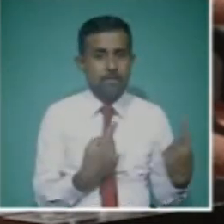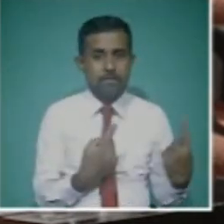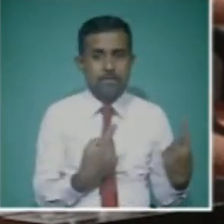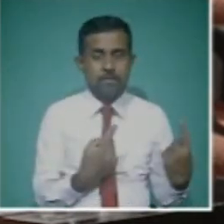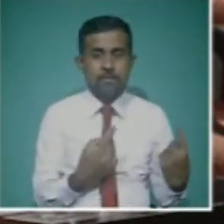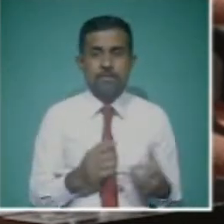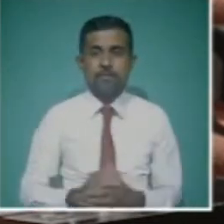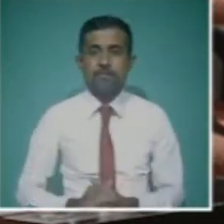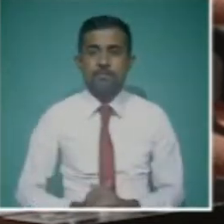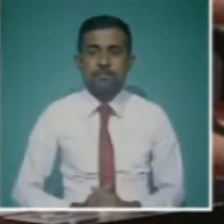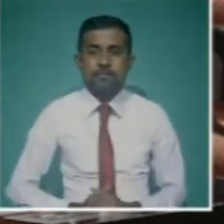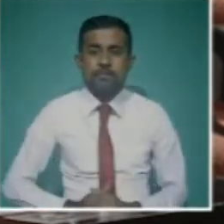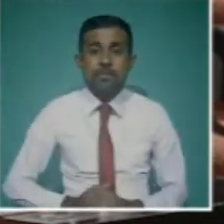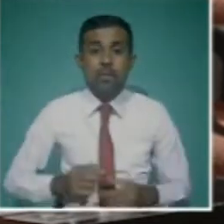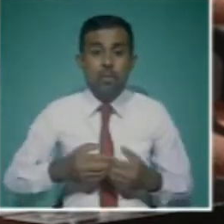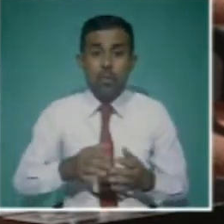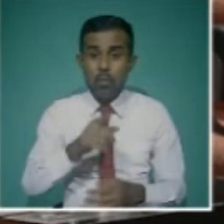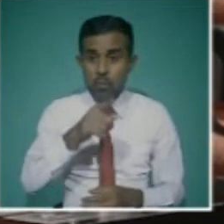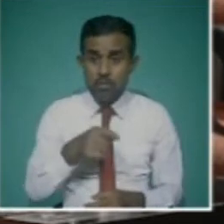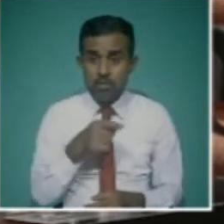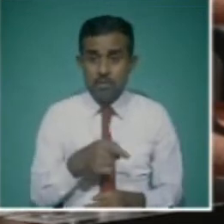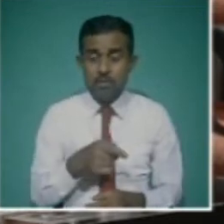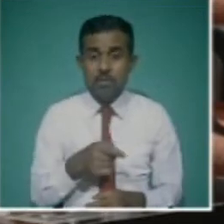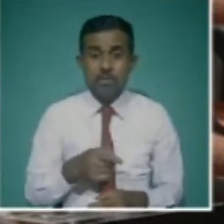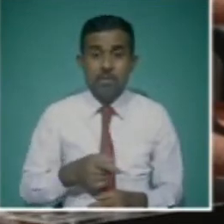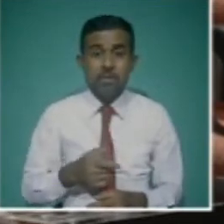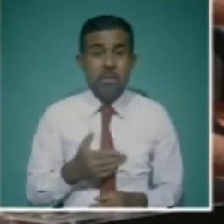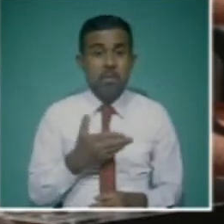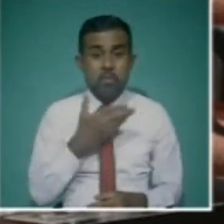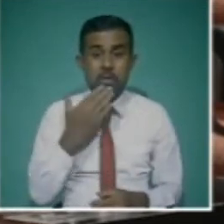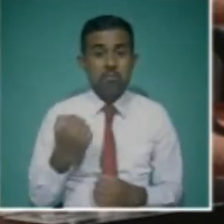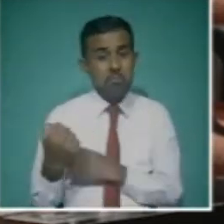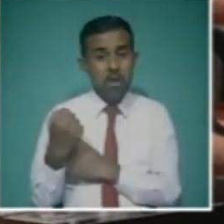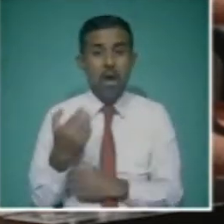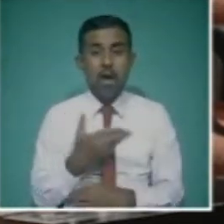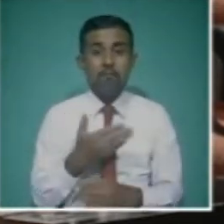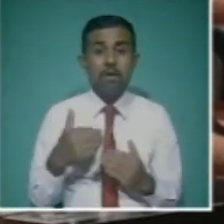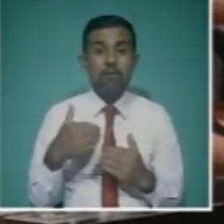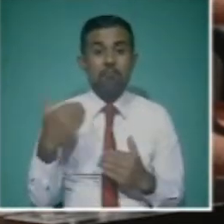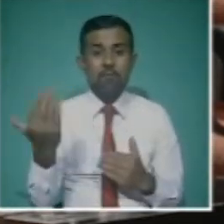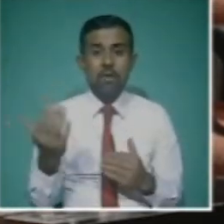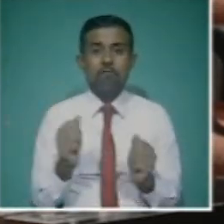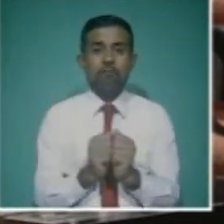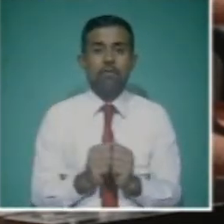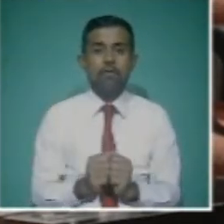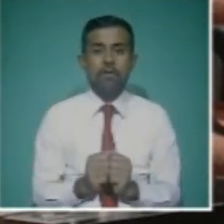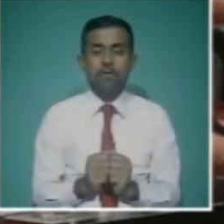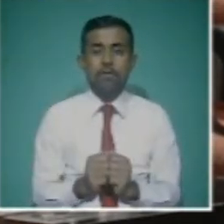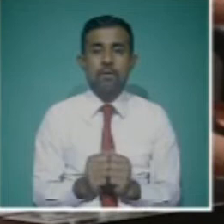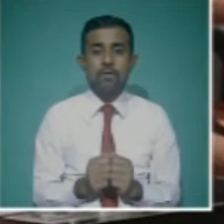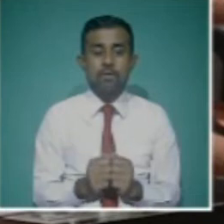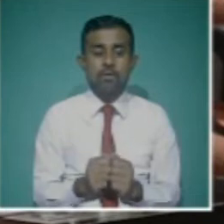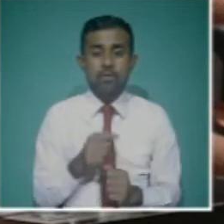They have a capacity to move beyond that. They have the qualifications to move beyond that as